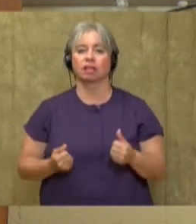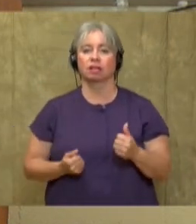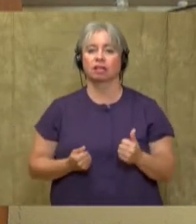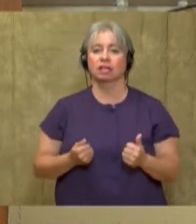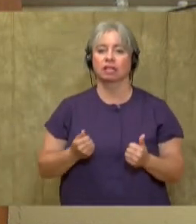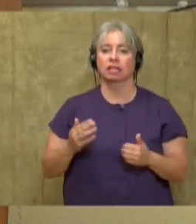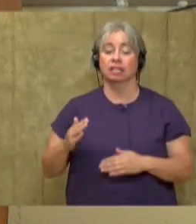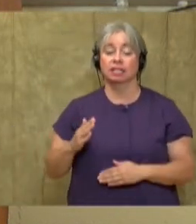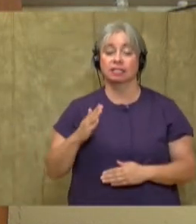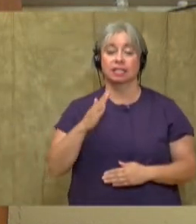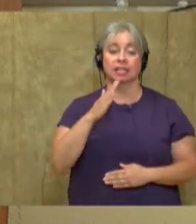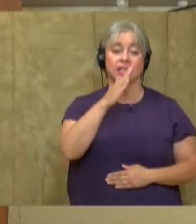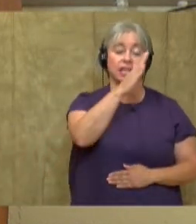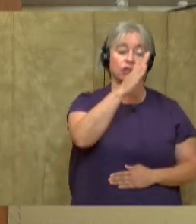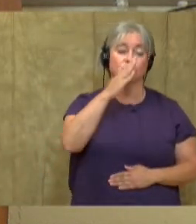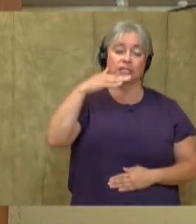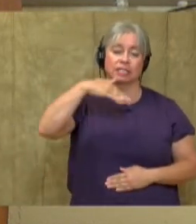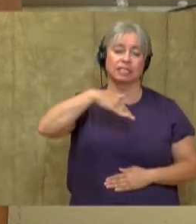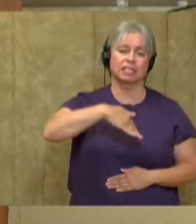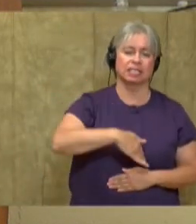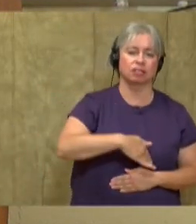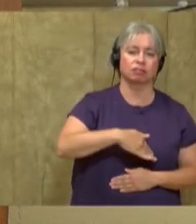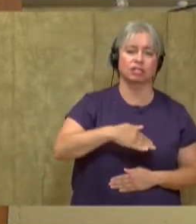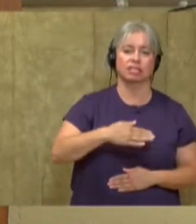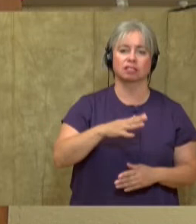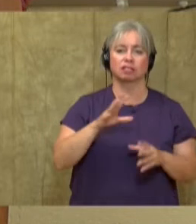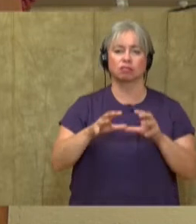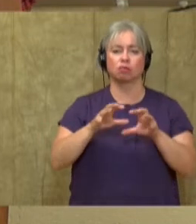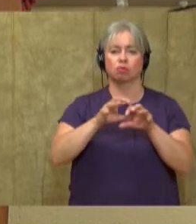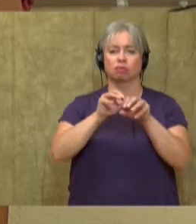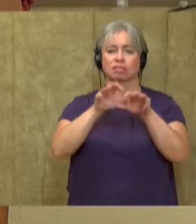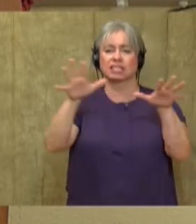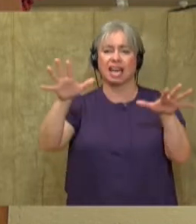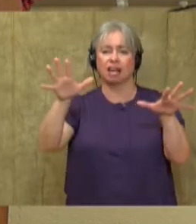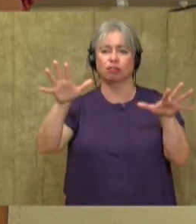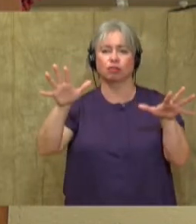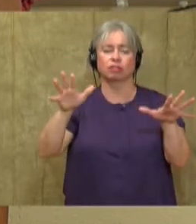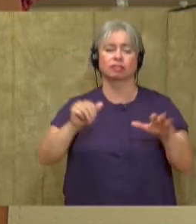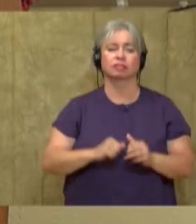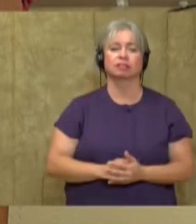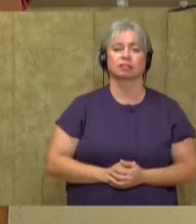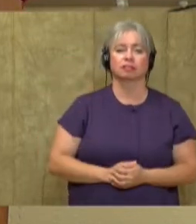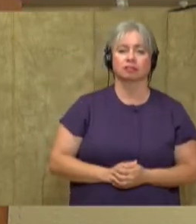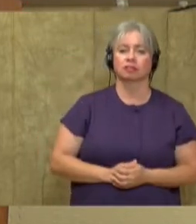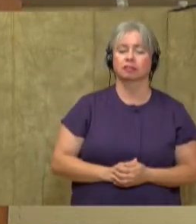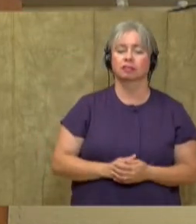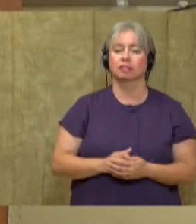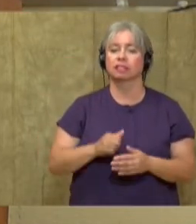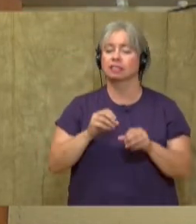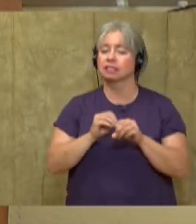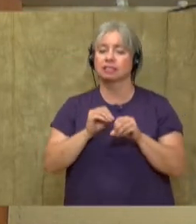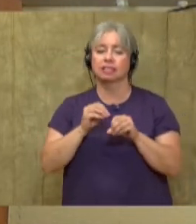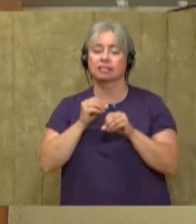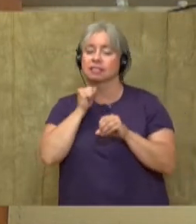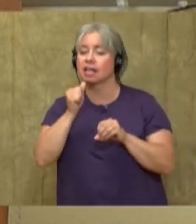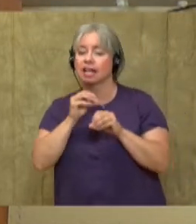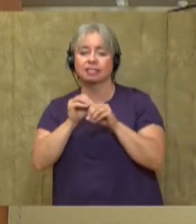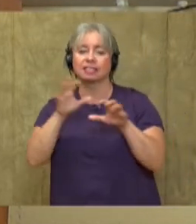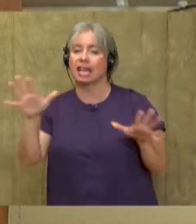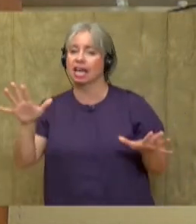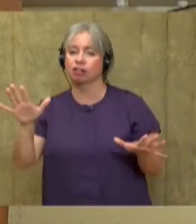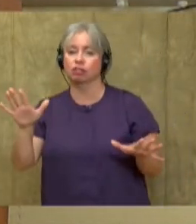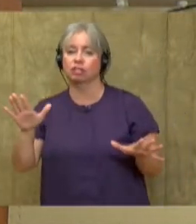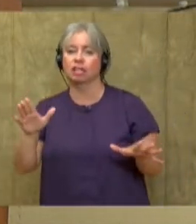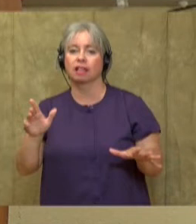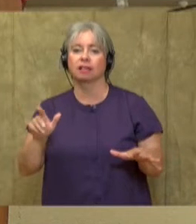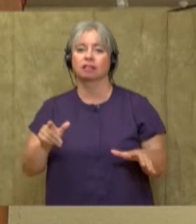it increasing, decreasing, or is it scattered? Well, it's not scattered because it's a line. But from left to right, I tell